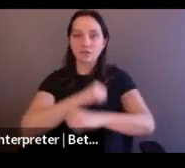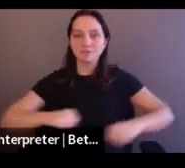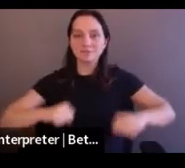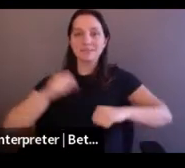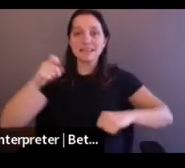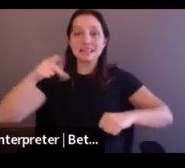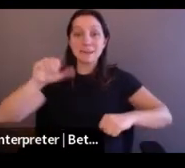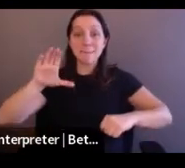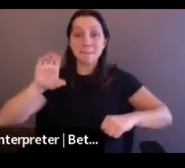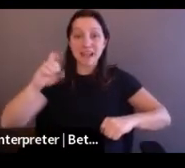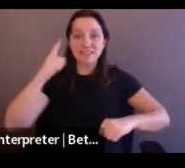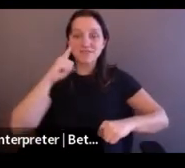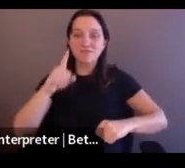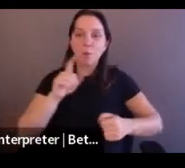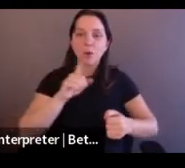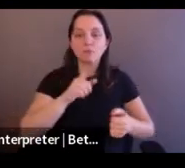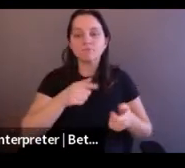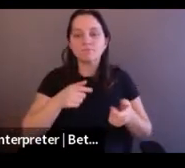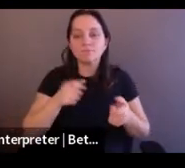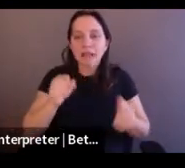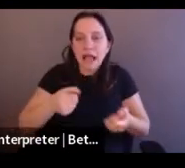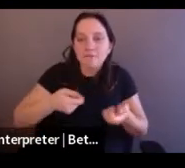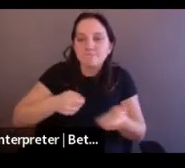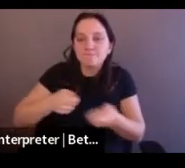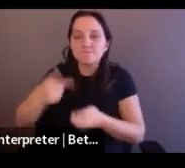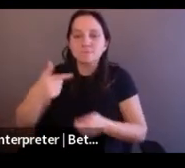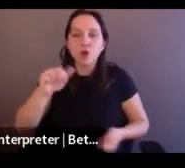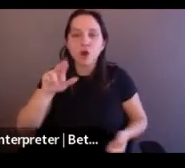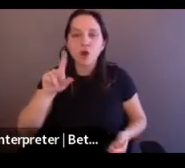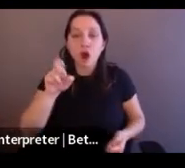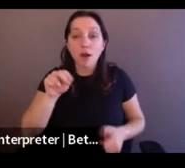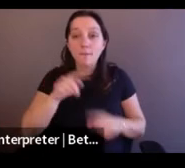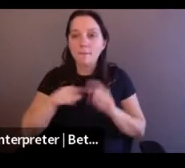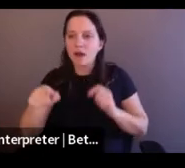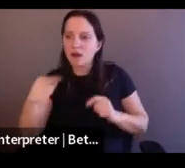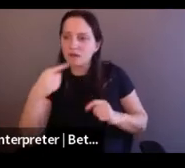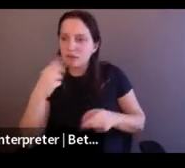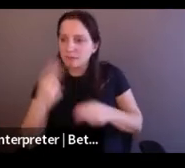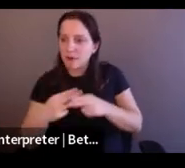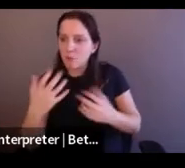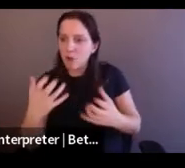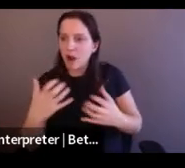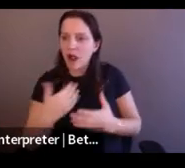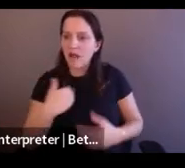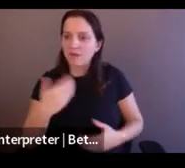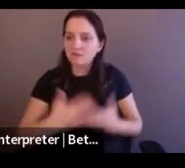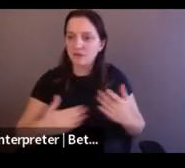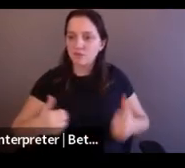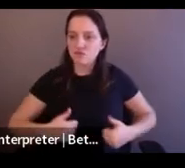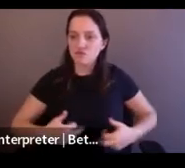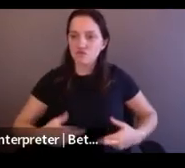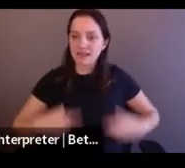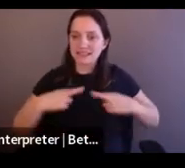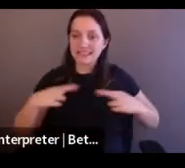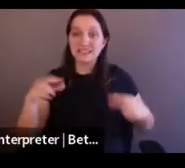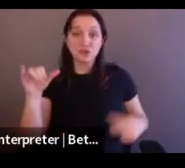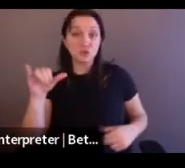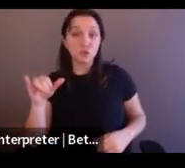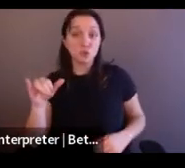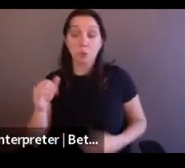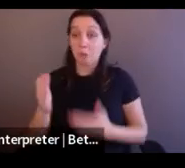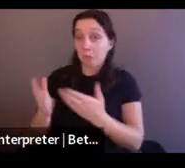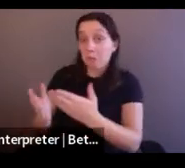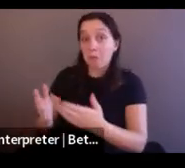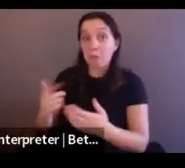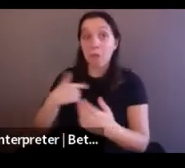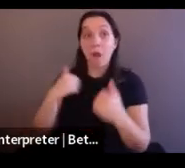members, which is great. And sometimes, you know, having volunteers can serve sort of two tracks. I mean, you know, it is